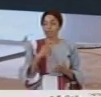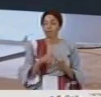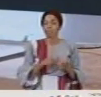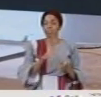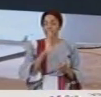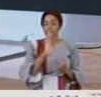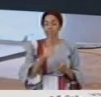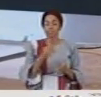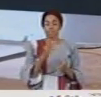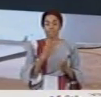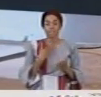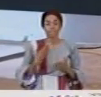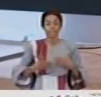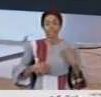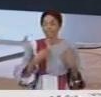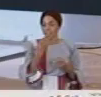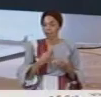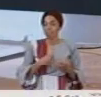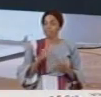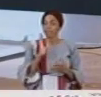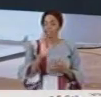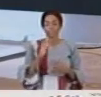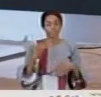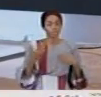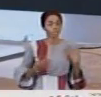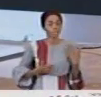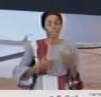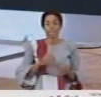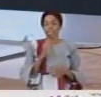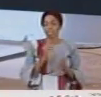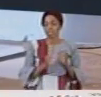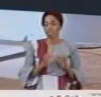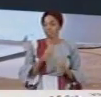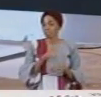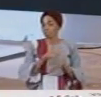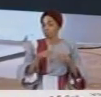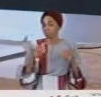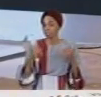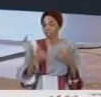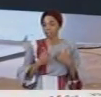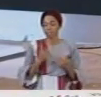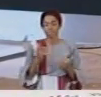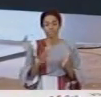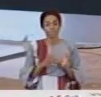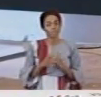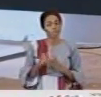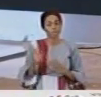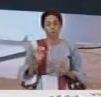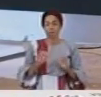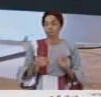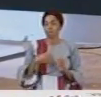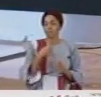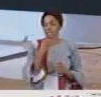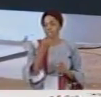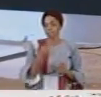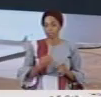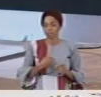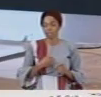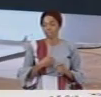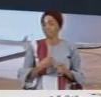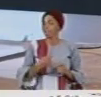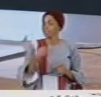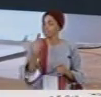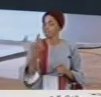me what's your joy. Tell me what's your joy if you do not have Jesus. Oh, tell